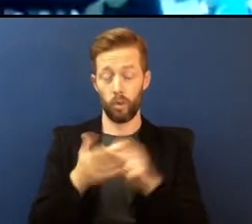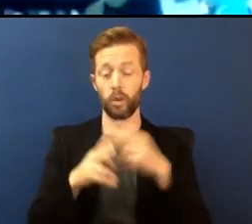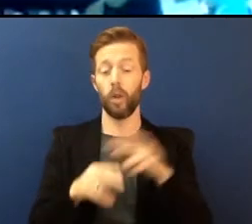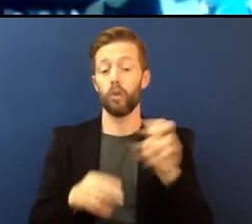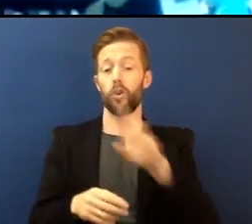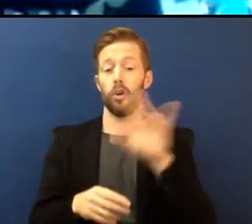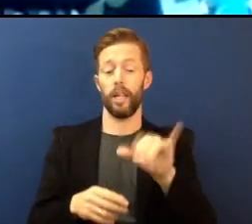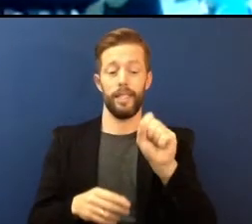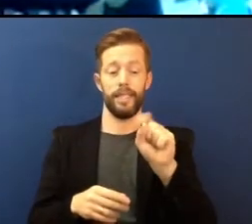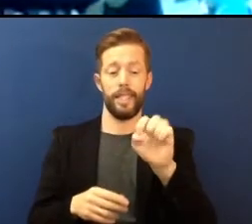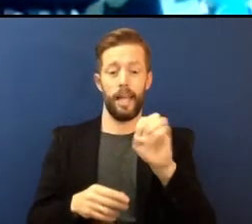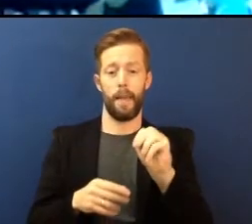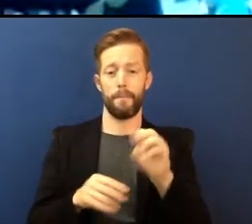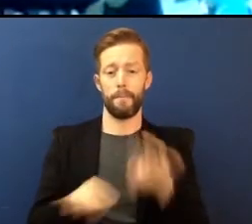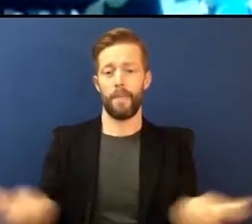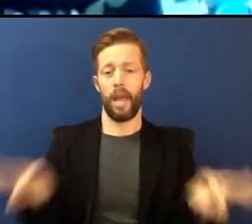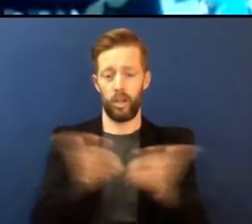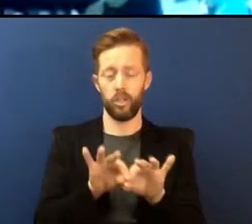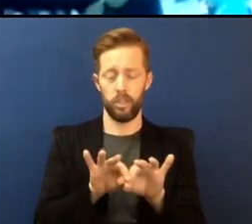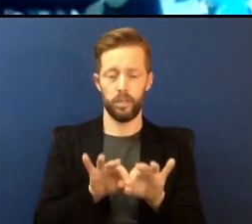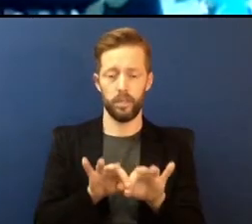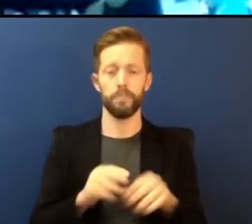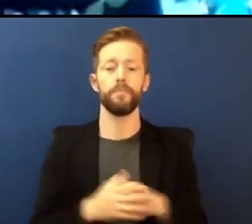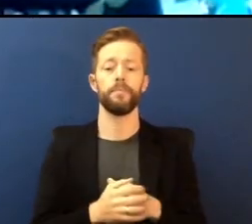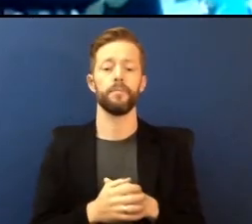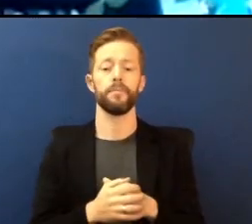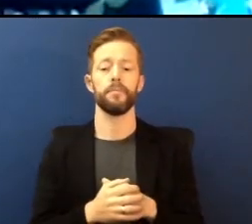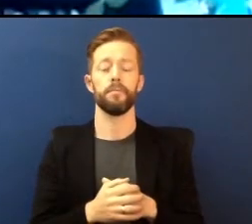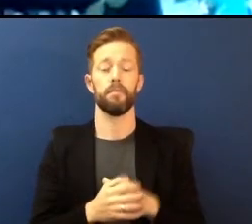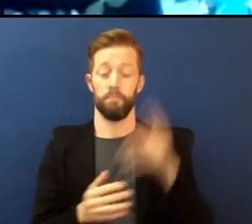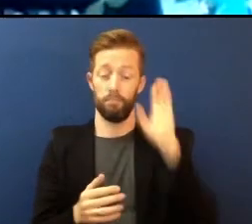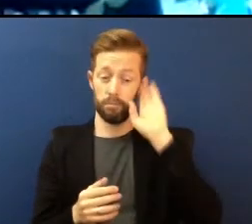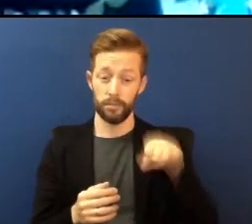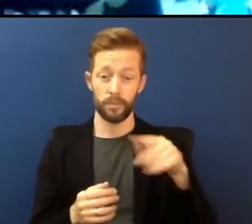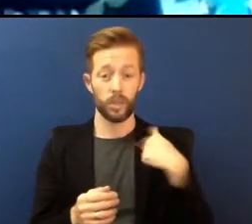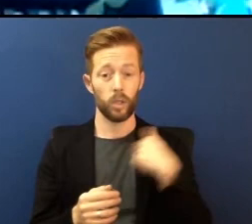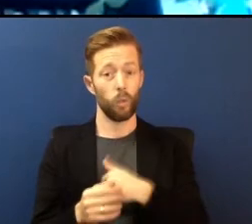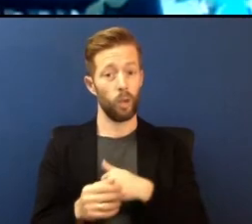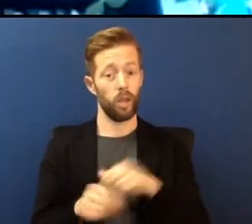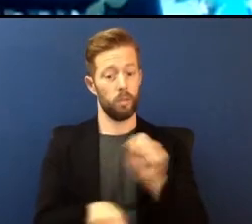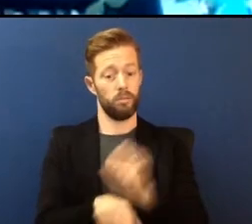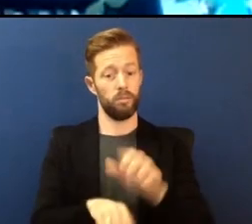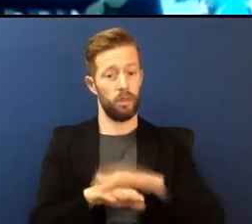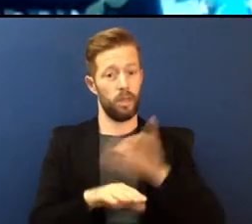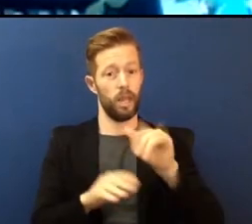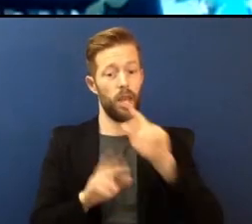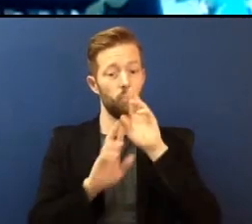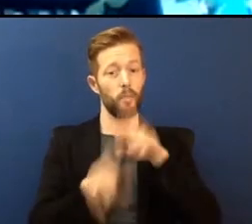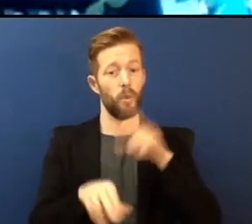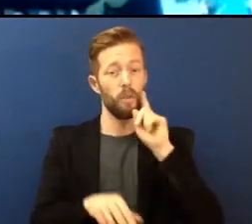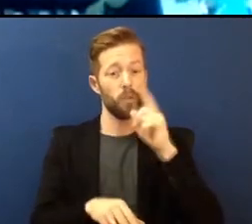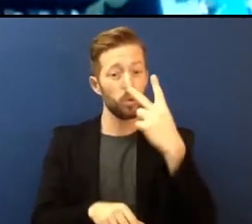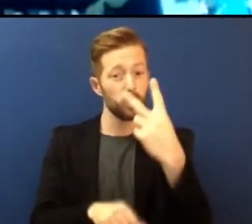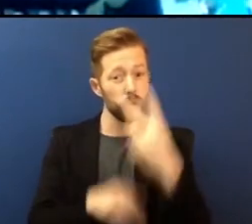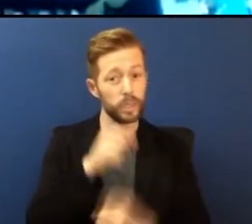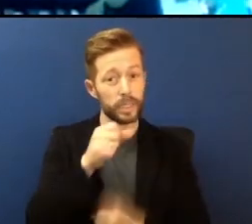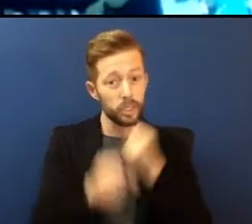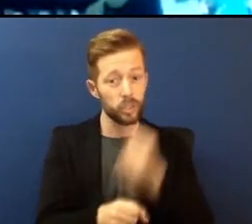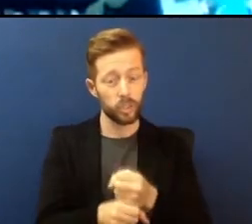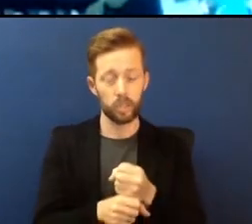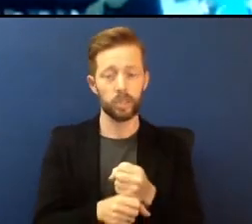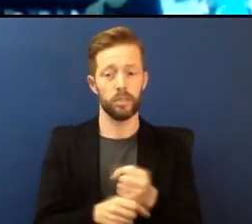that we wrote entitled Early STEM Matters. And we spent actually 2 years working on that report, and we